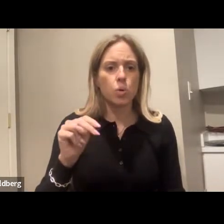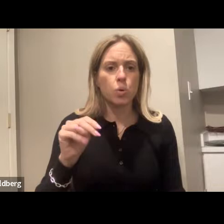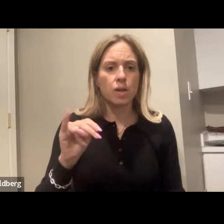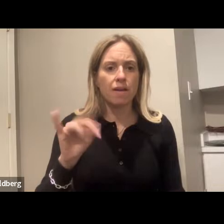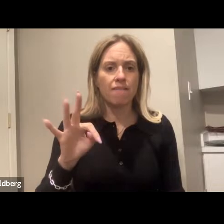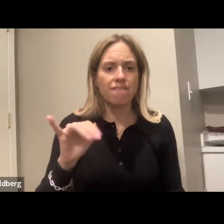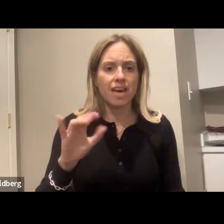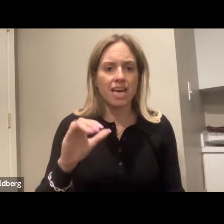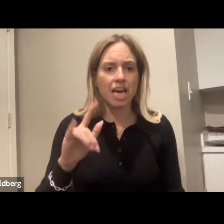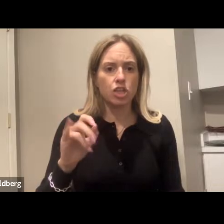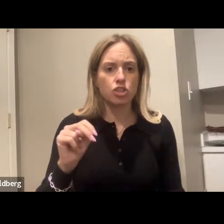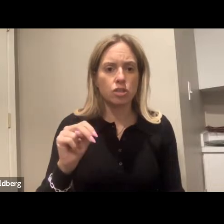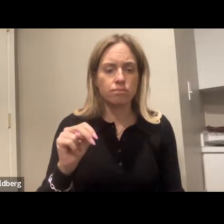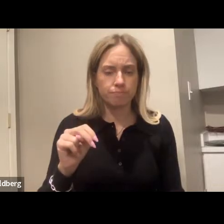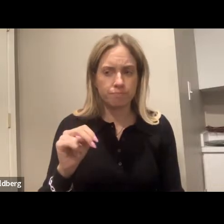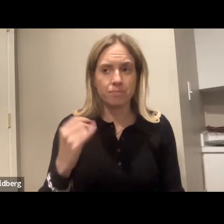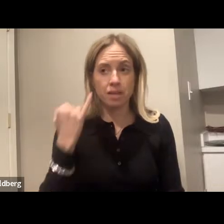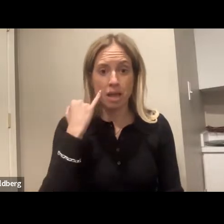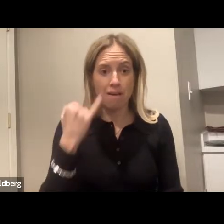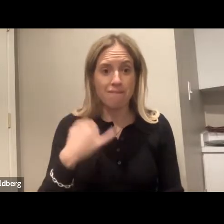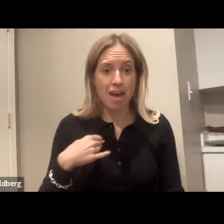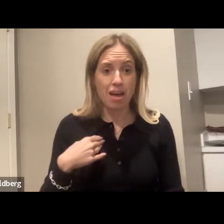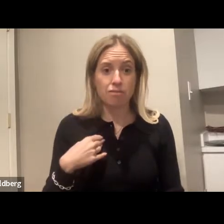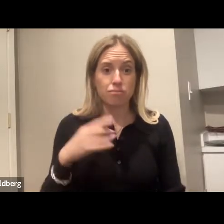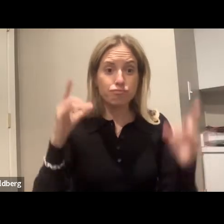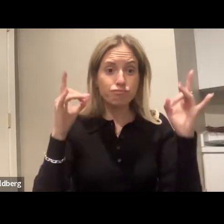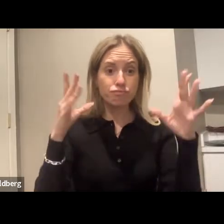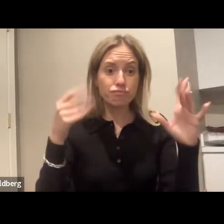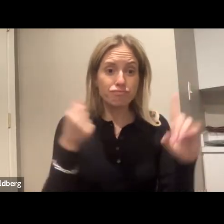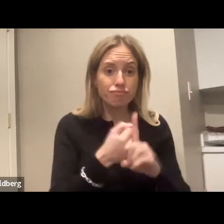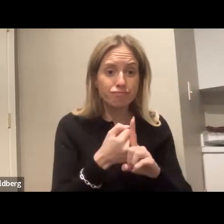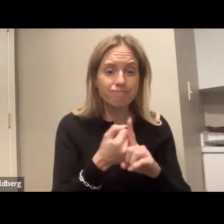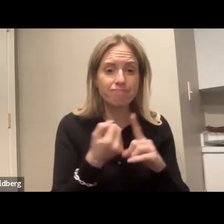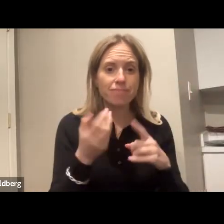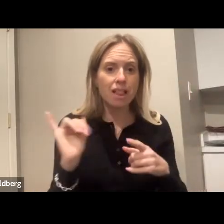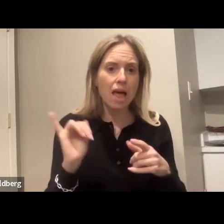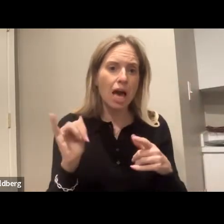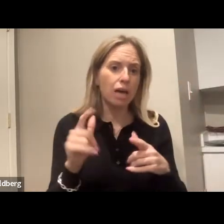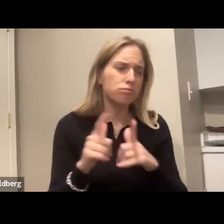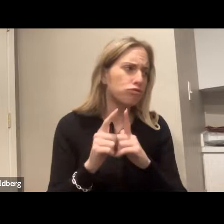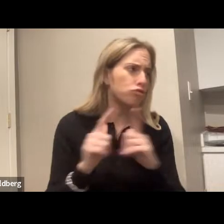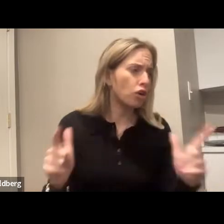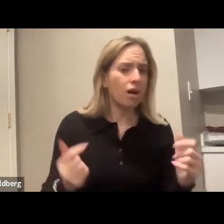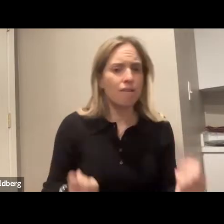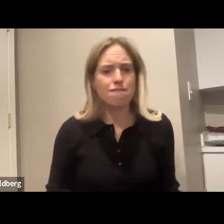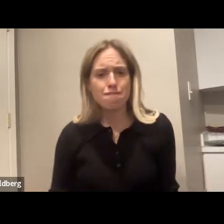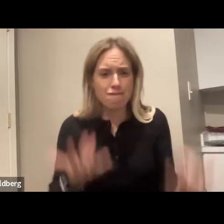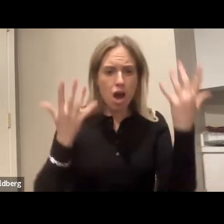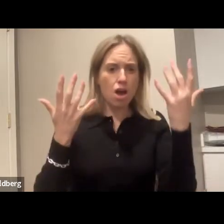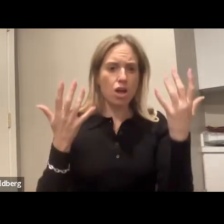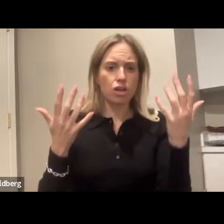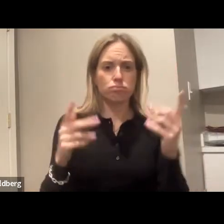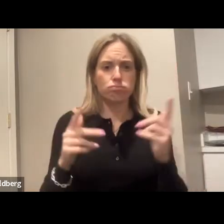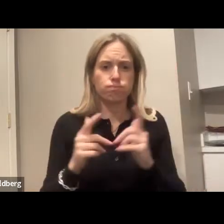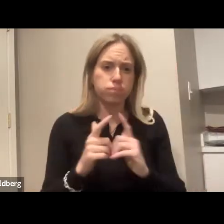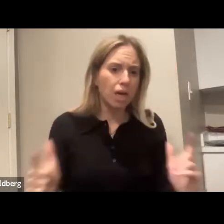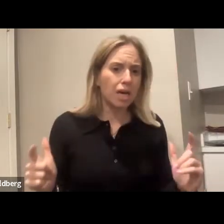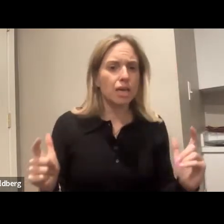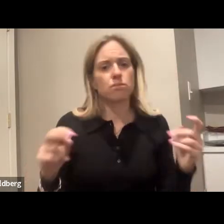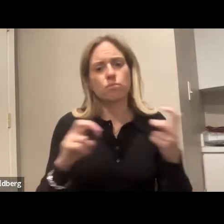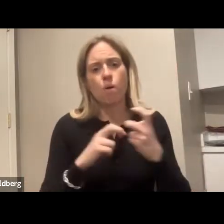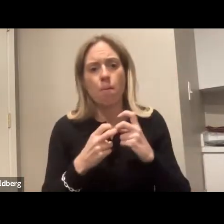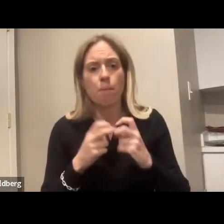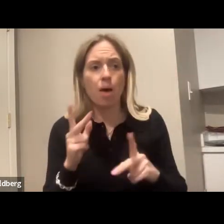major incidents in the district, like a major fire, things like that, people